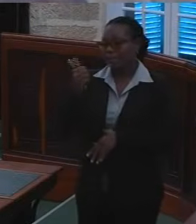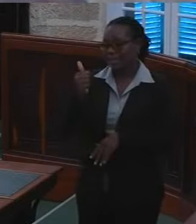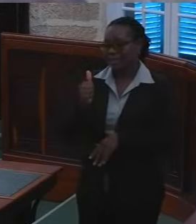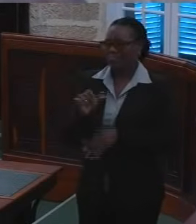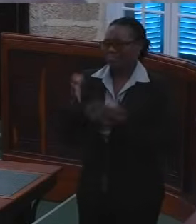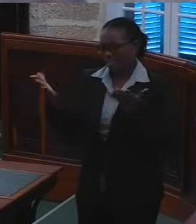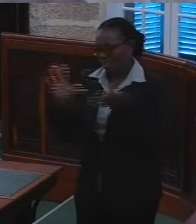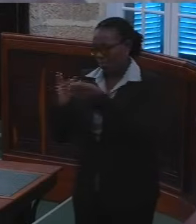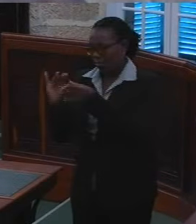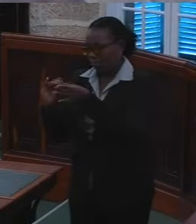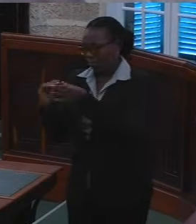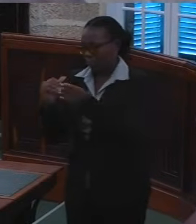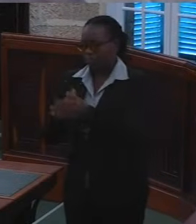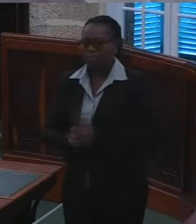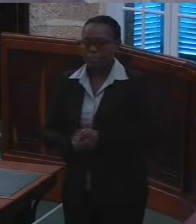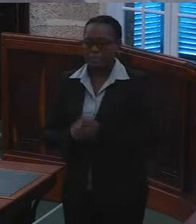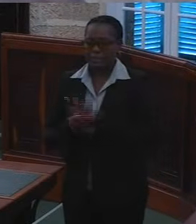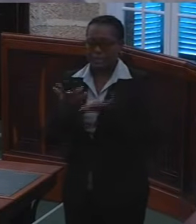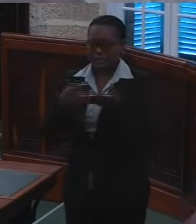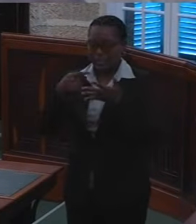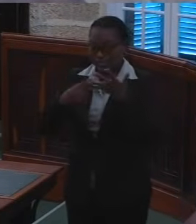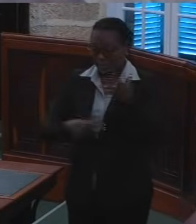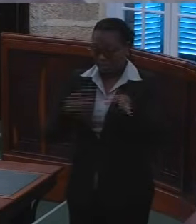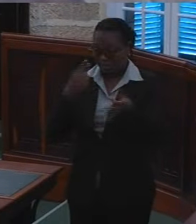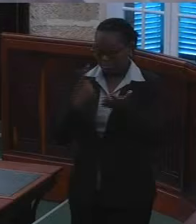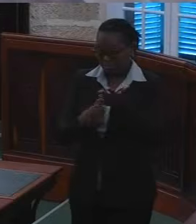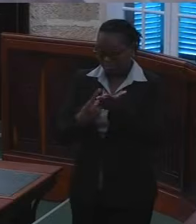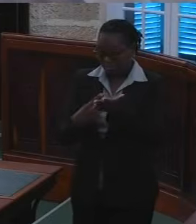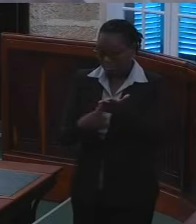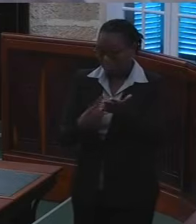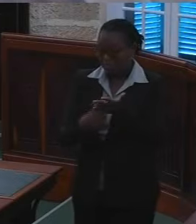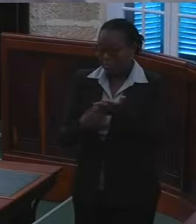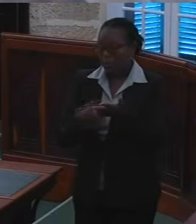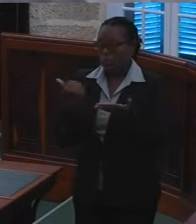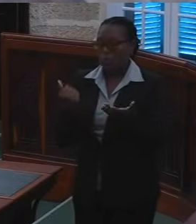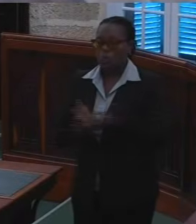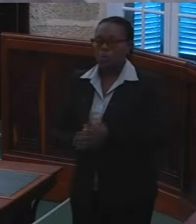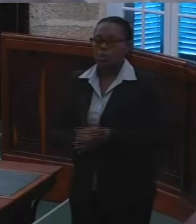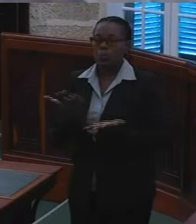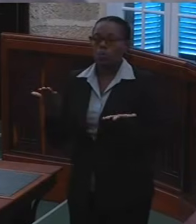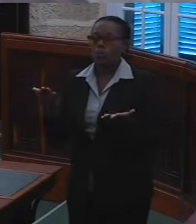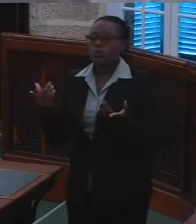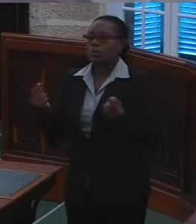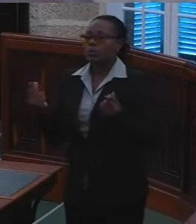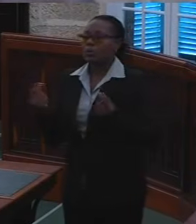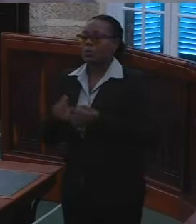part, offenses are created for Section 41, obstructing of